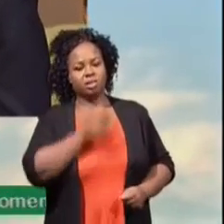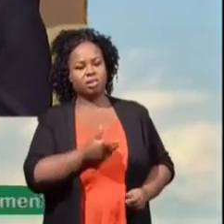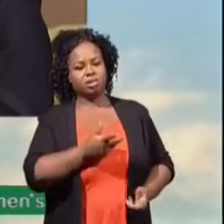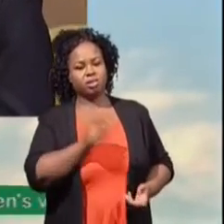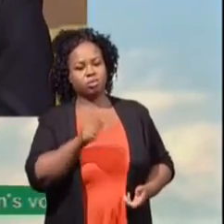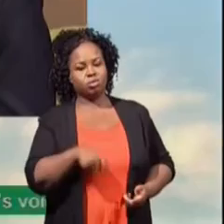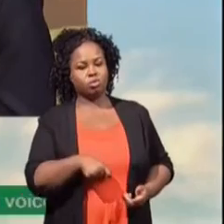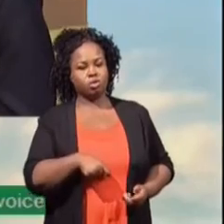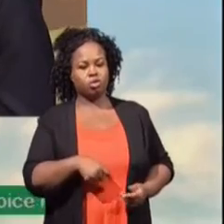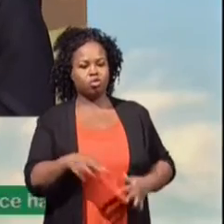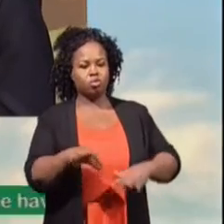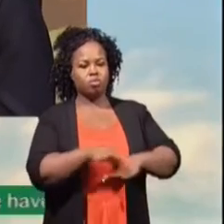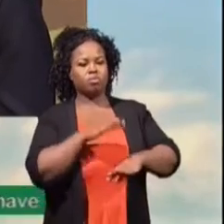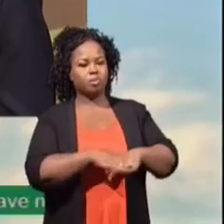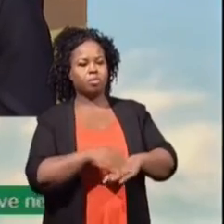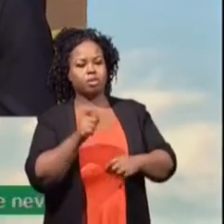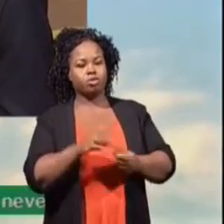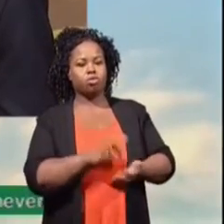to compliment.